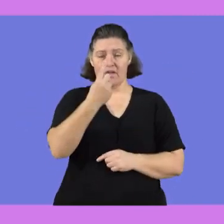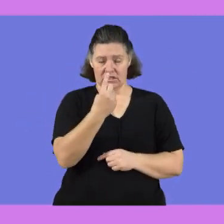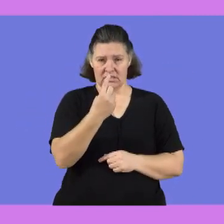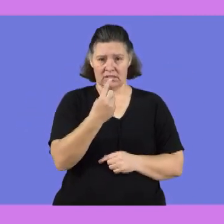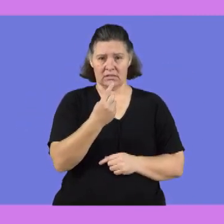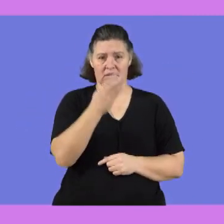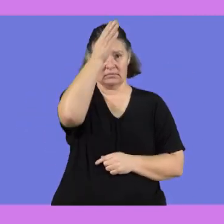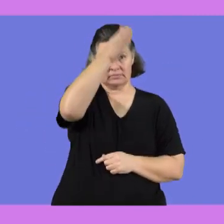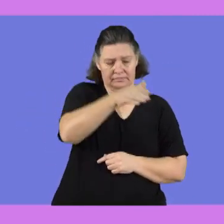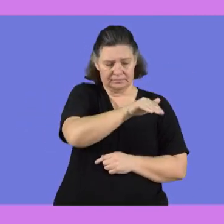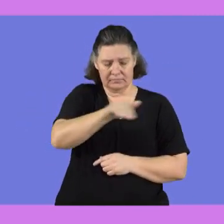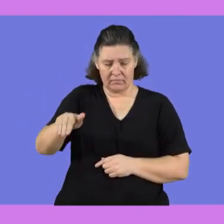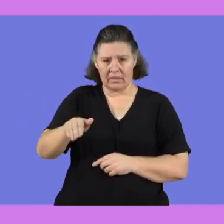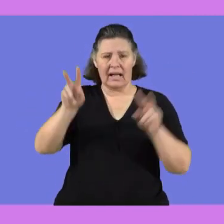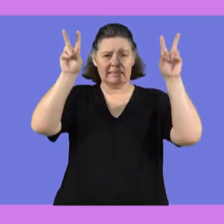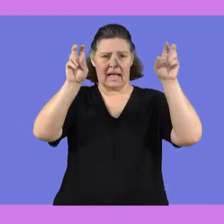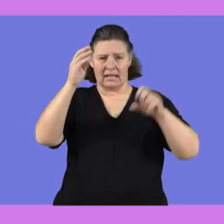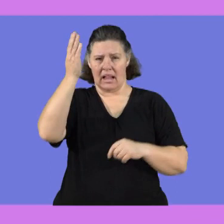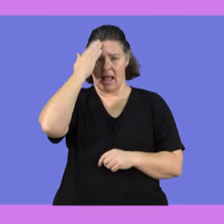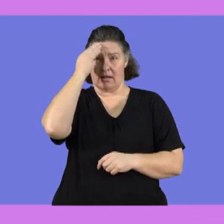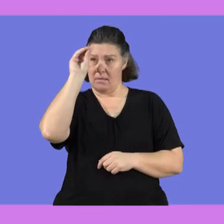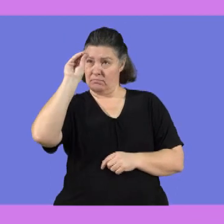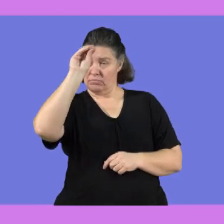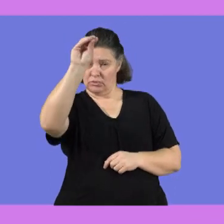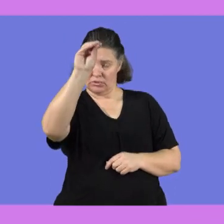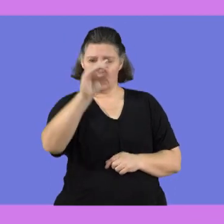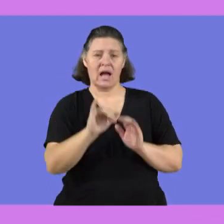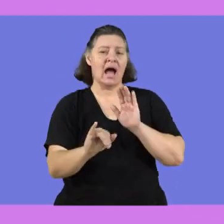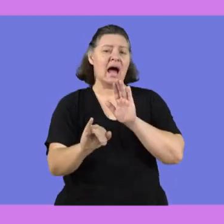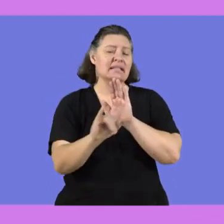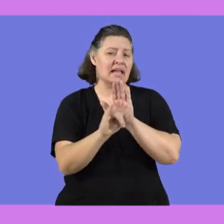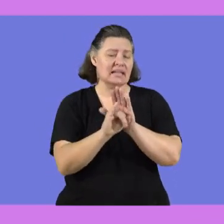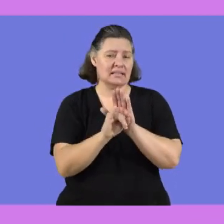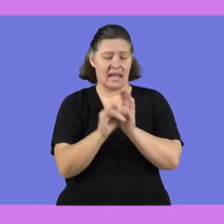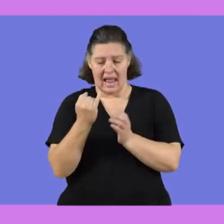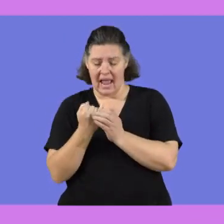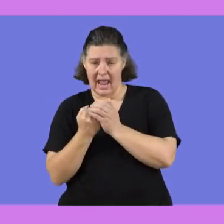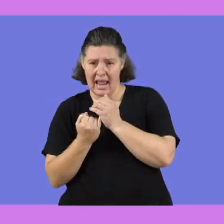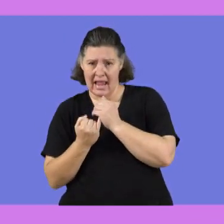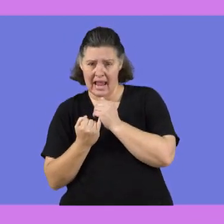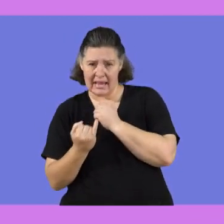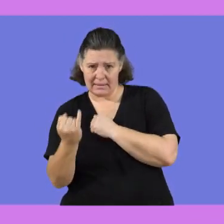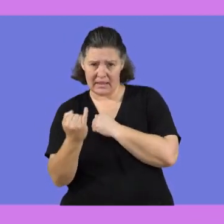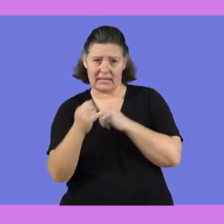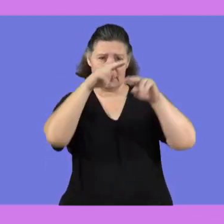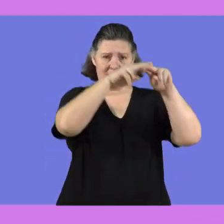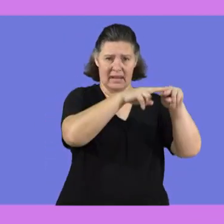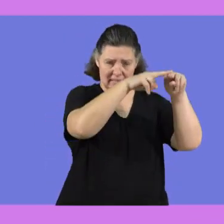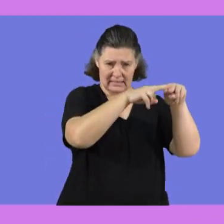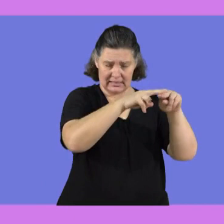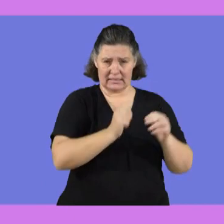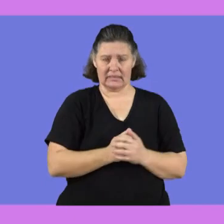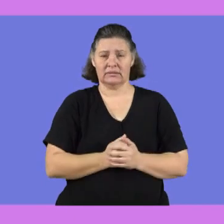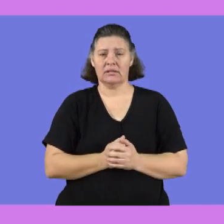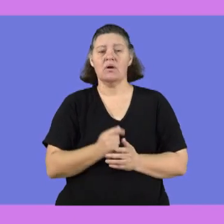we plot the graph, we say step number 1, you add the title of the chart. We did that. You identify the